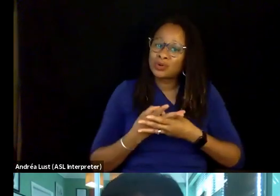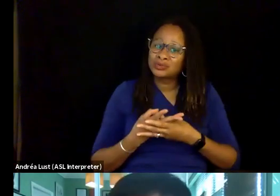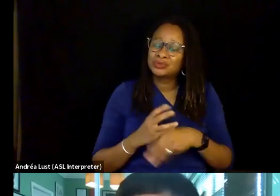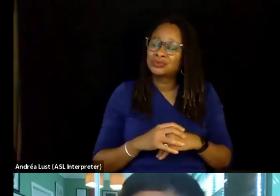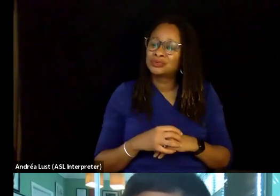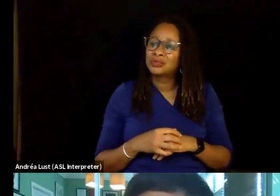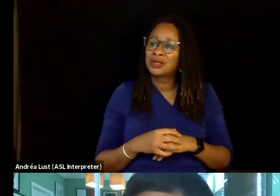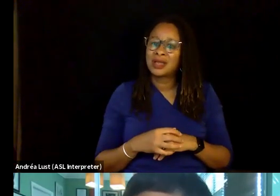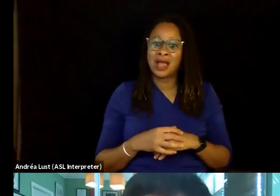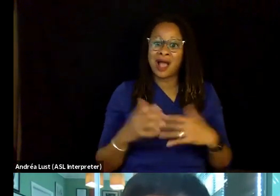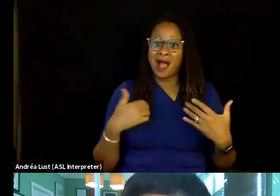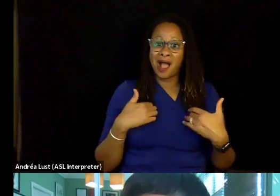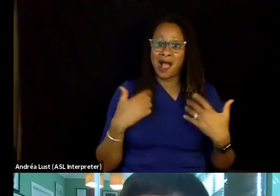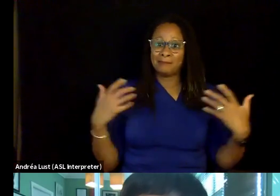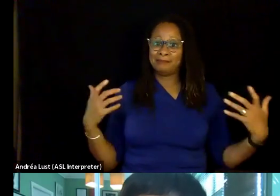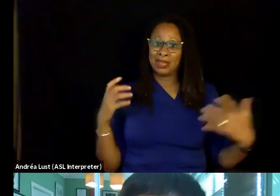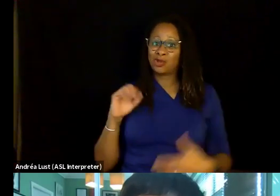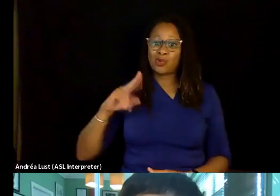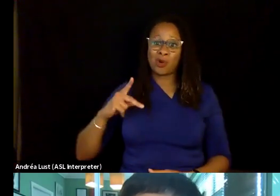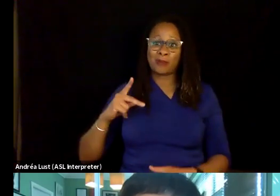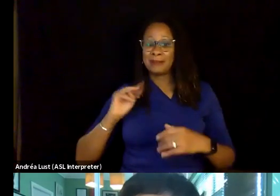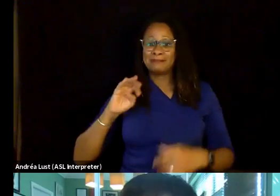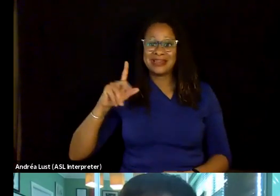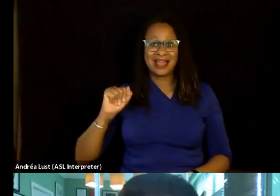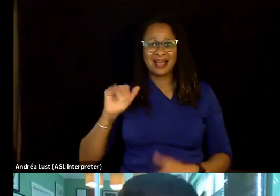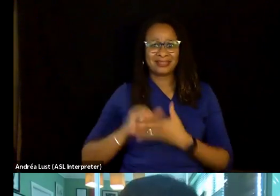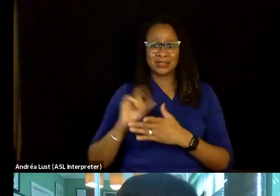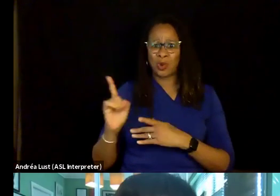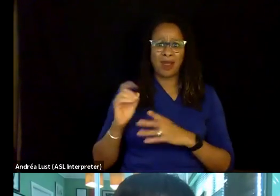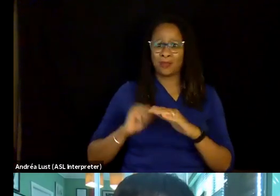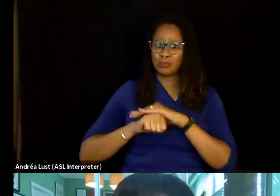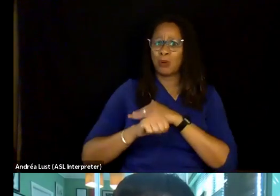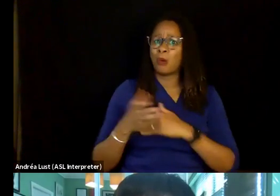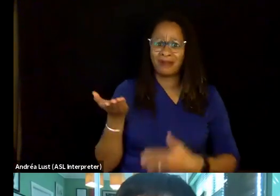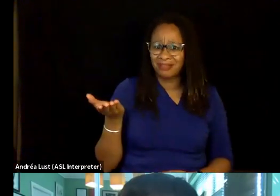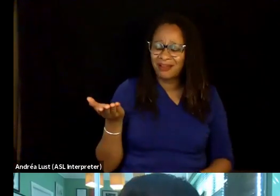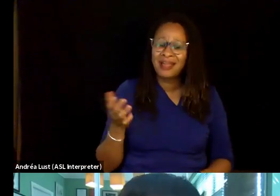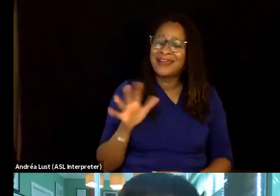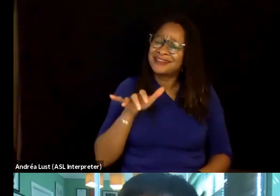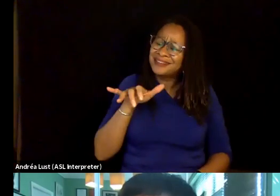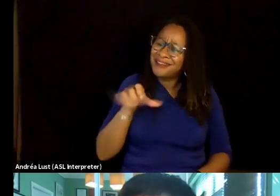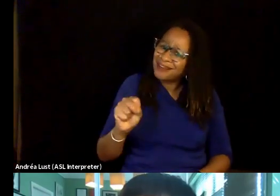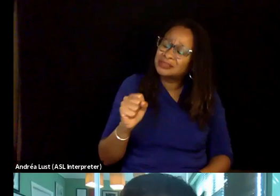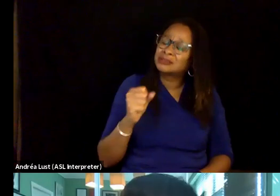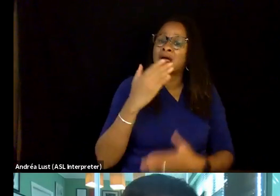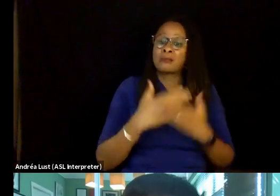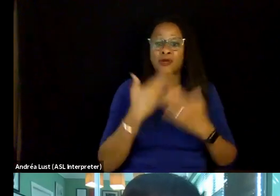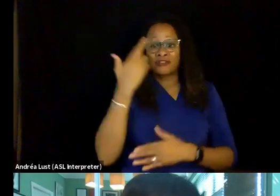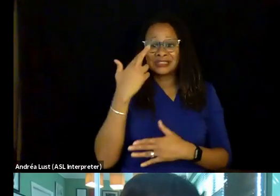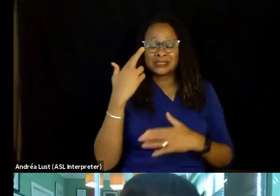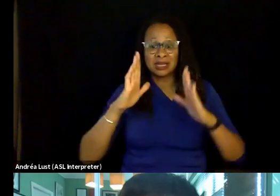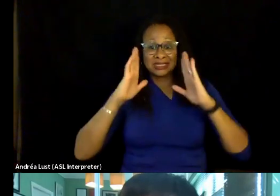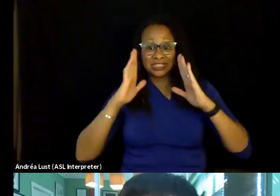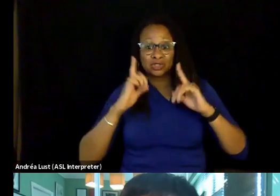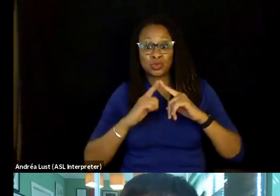I'm big corporate media. That's where I came from, you know? And so, yes, part of the reason there was attention to